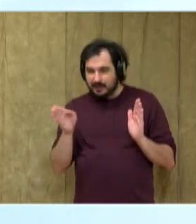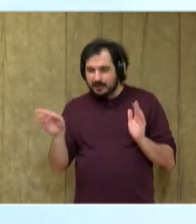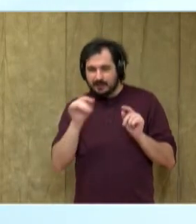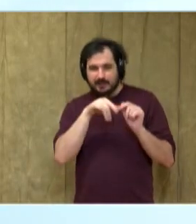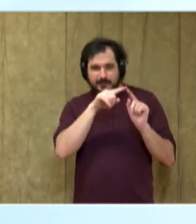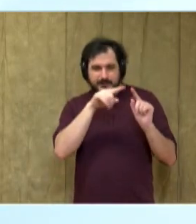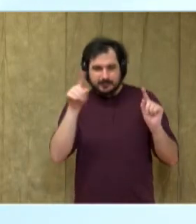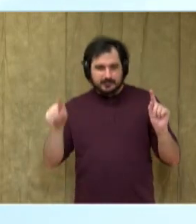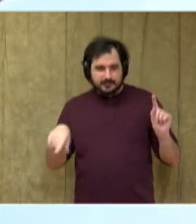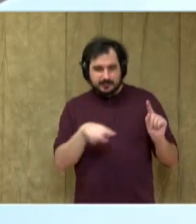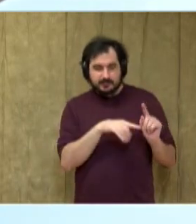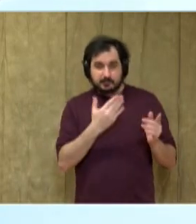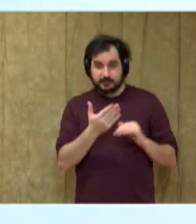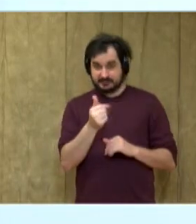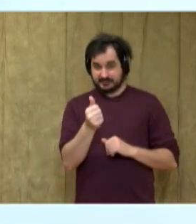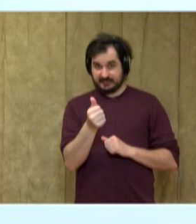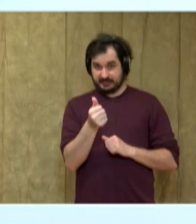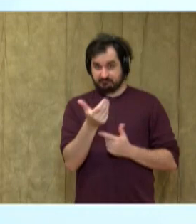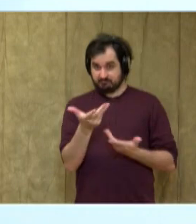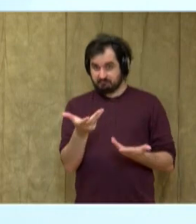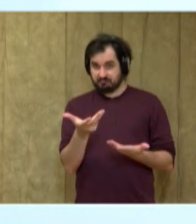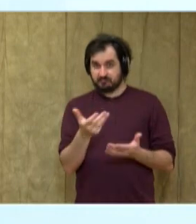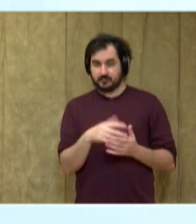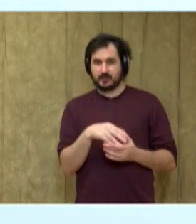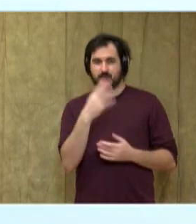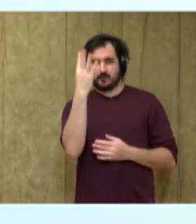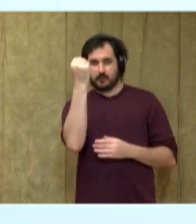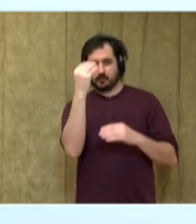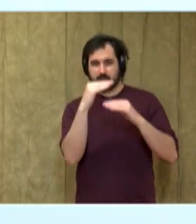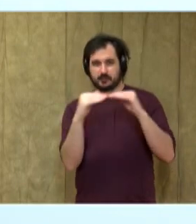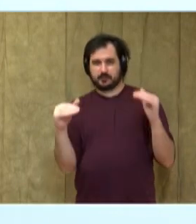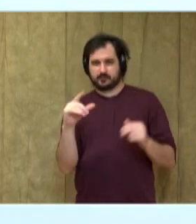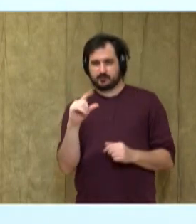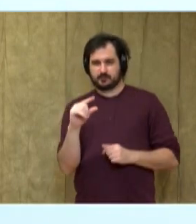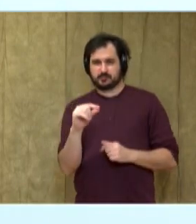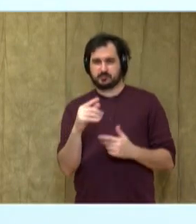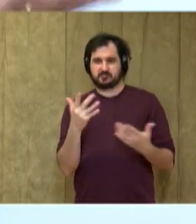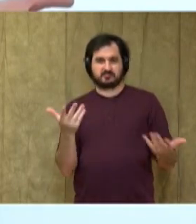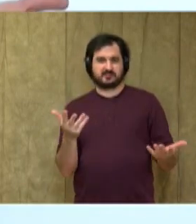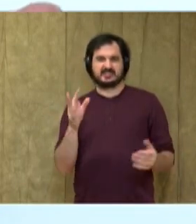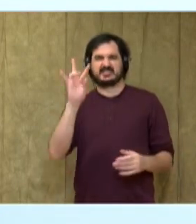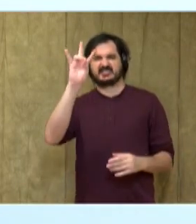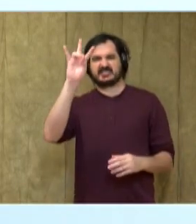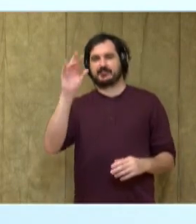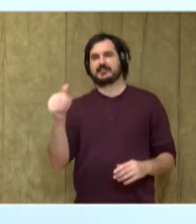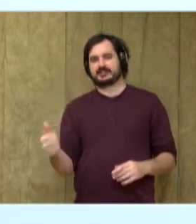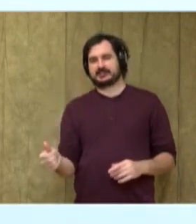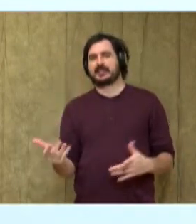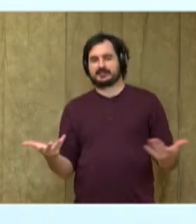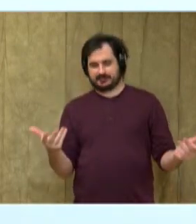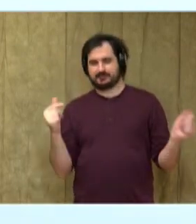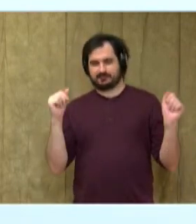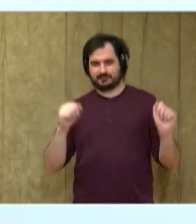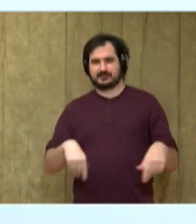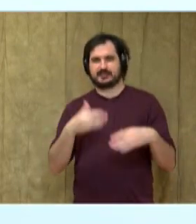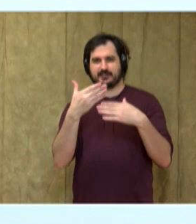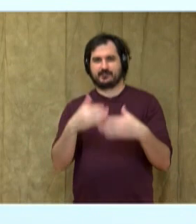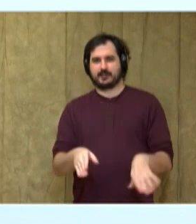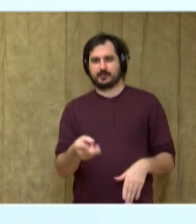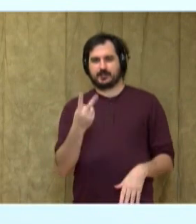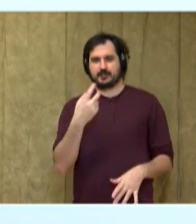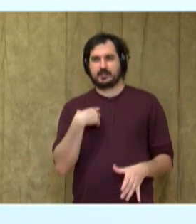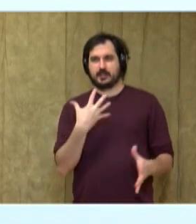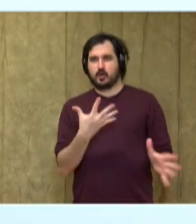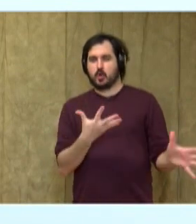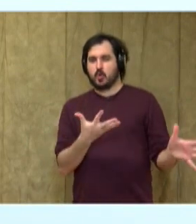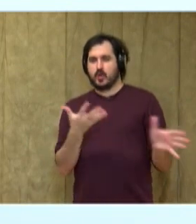10 sections? Yeah, so 14/20, something equivalent would be 7/10. All right, very, very quickly,